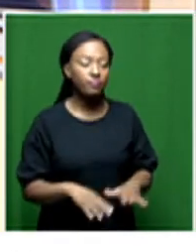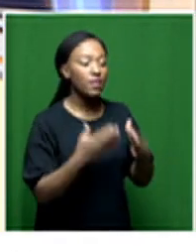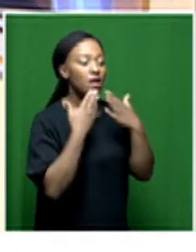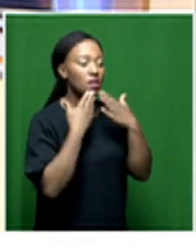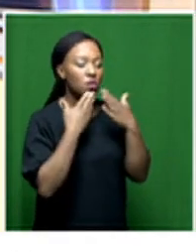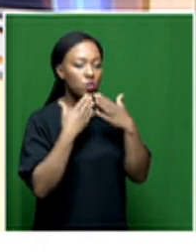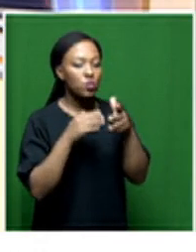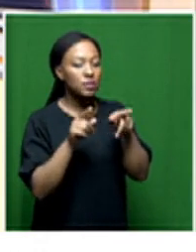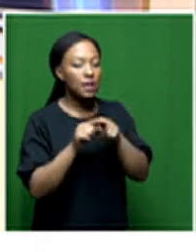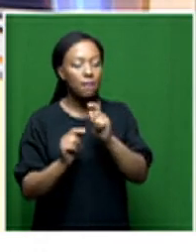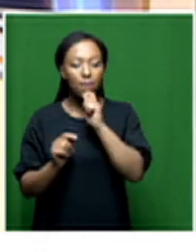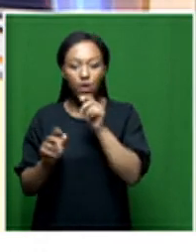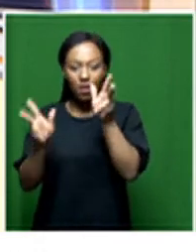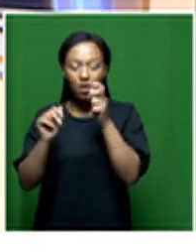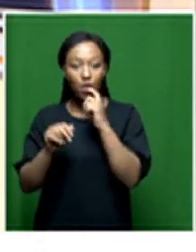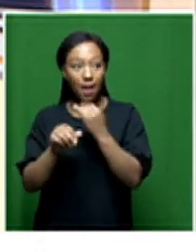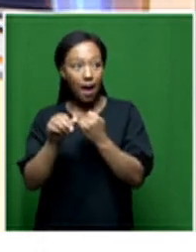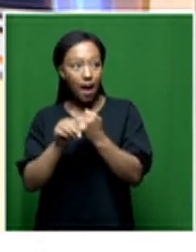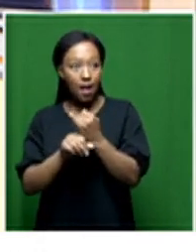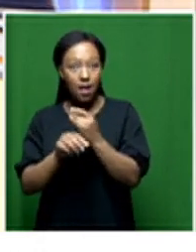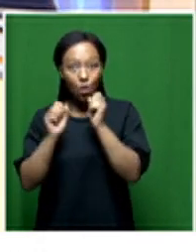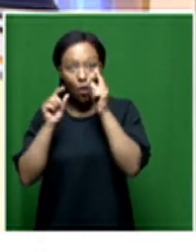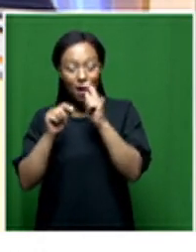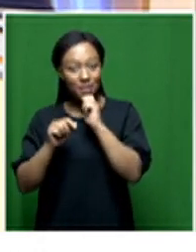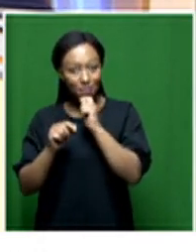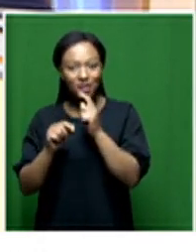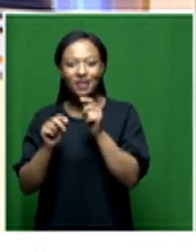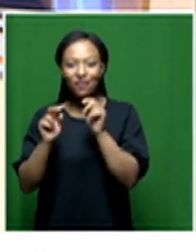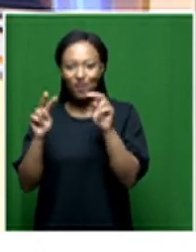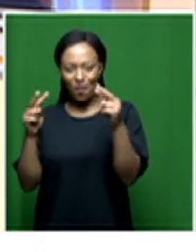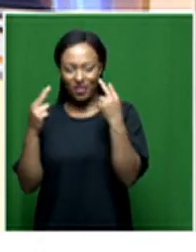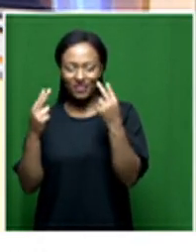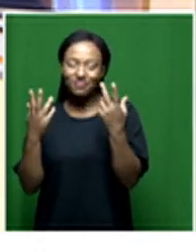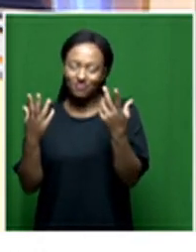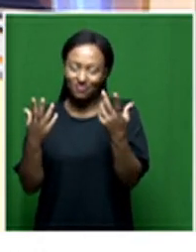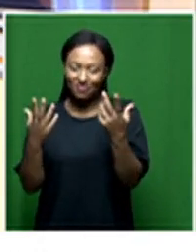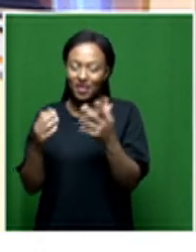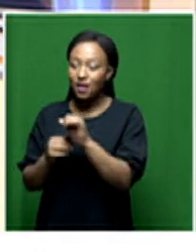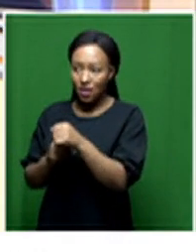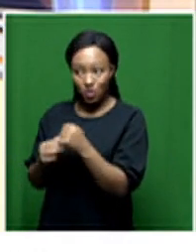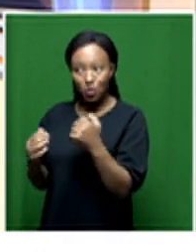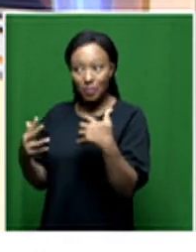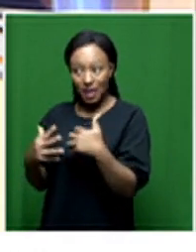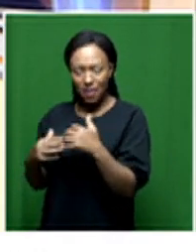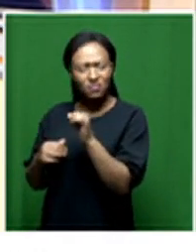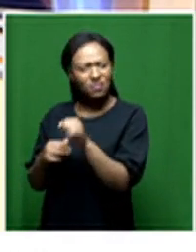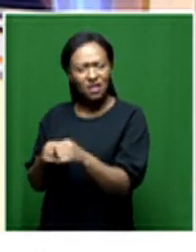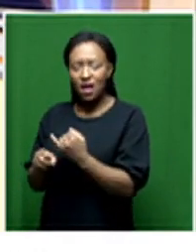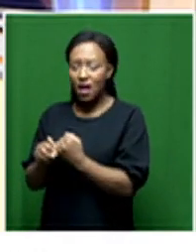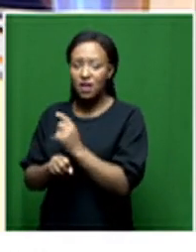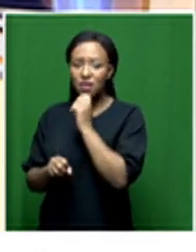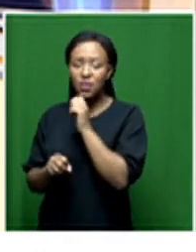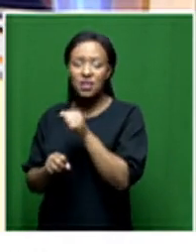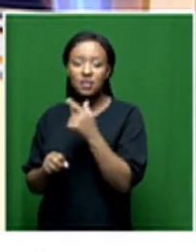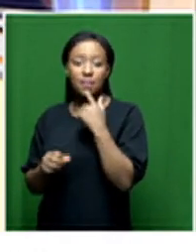your listeners, if anyone actually gets up this early in the morning. You'll be surprised. Someone's got to start. We've got to start that engine early, even though I